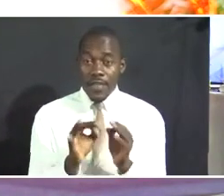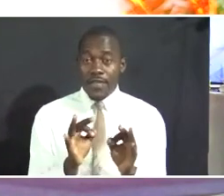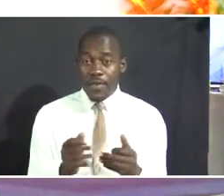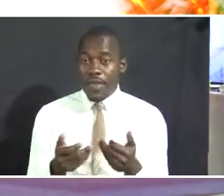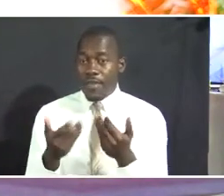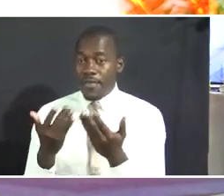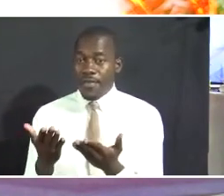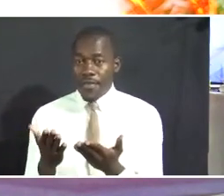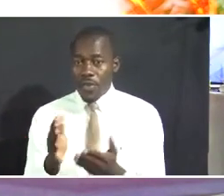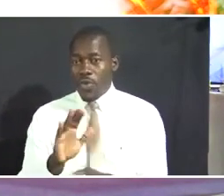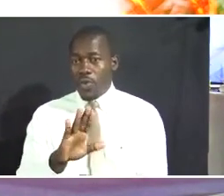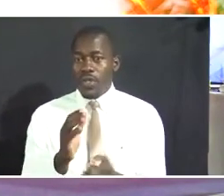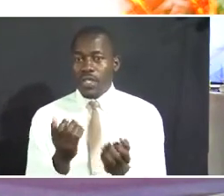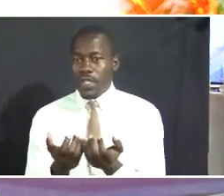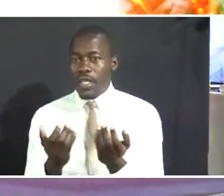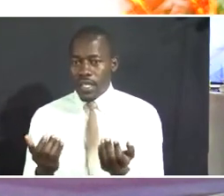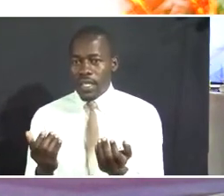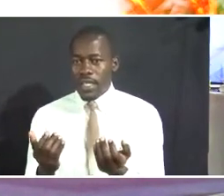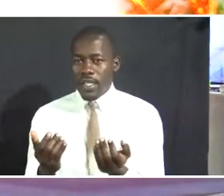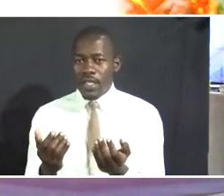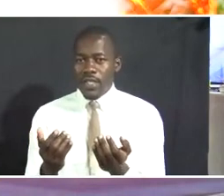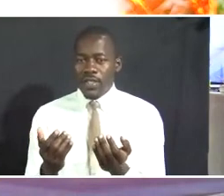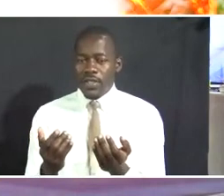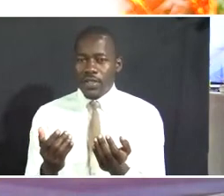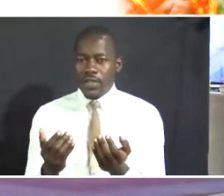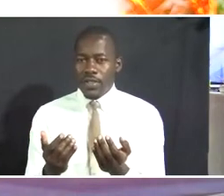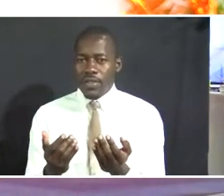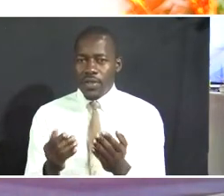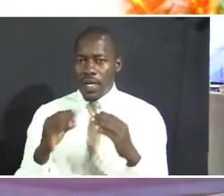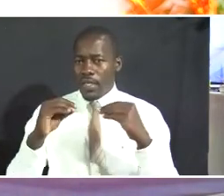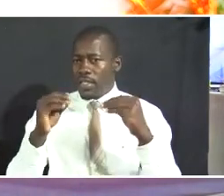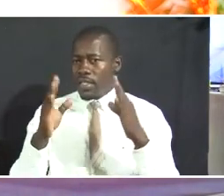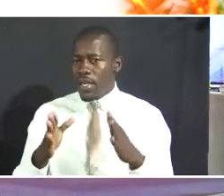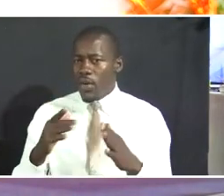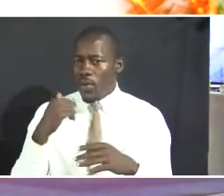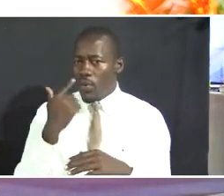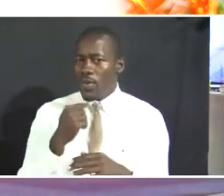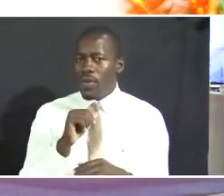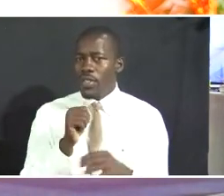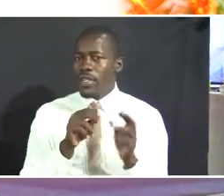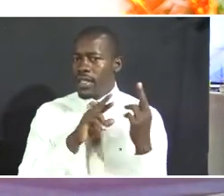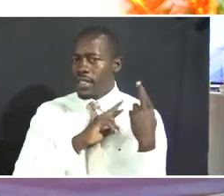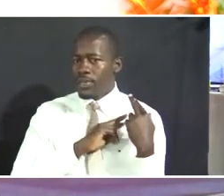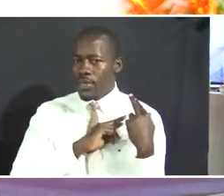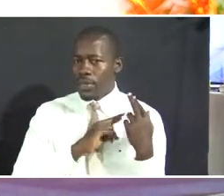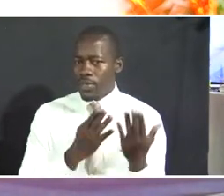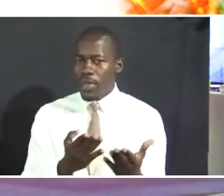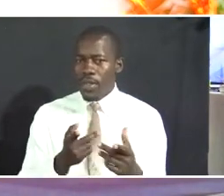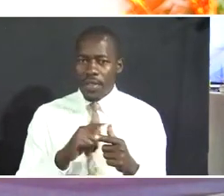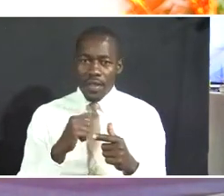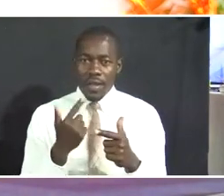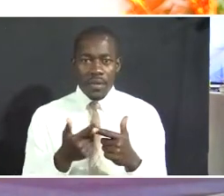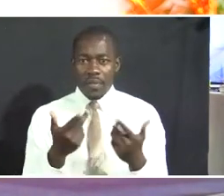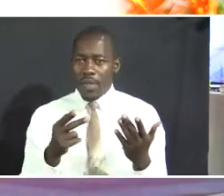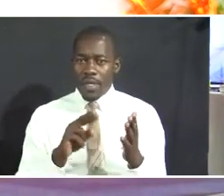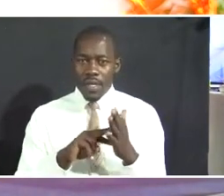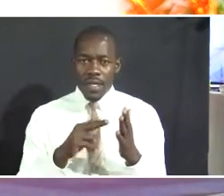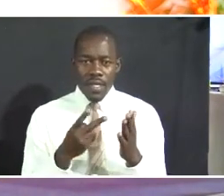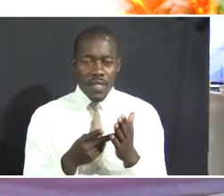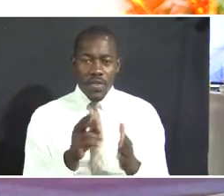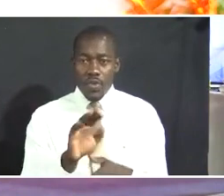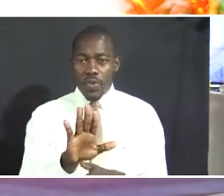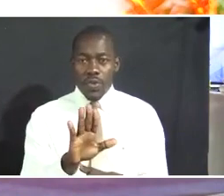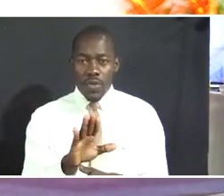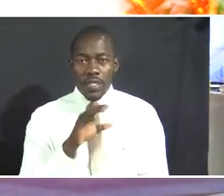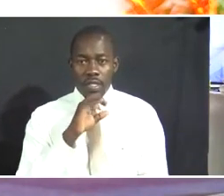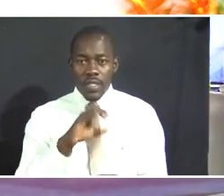about spiritual needs, physical needs, social needs, academic needs of your child, then most likely you're going to have a child